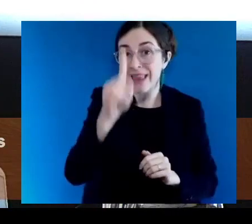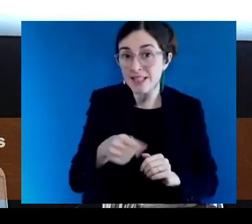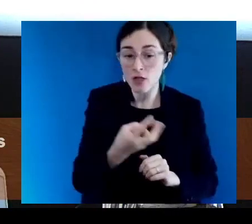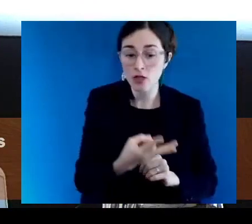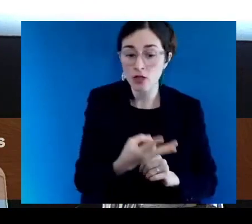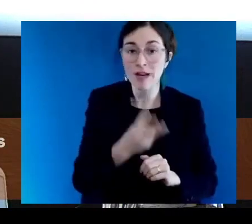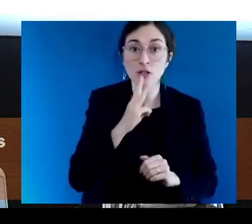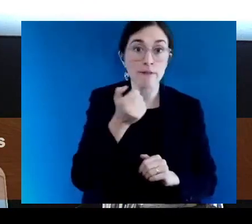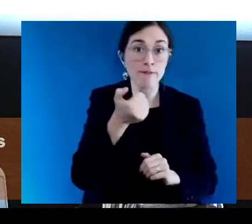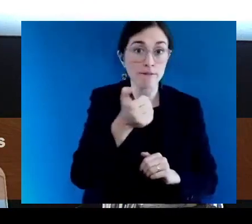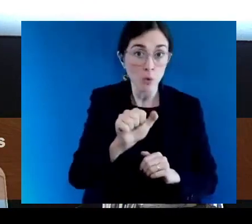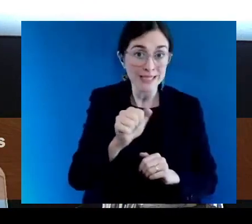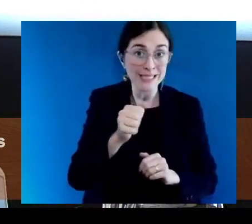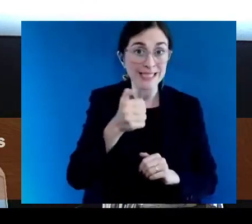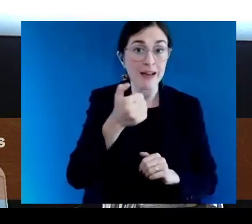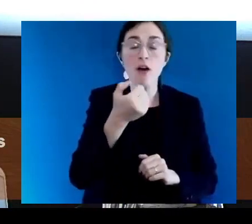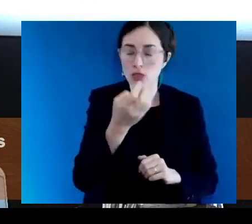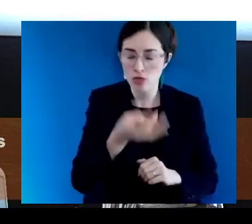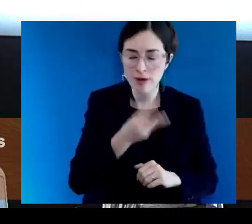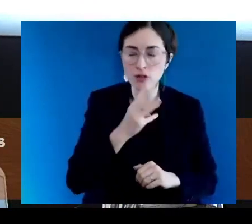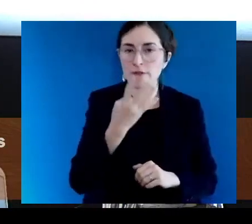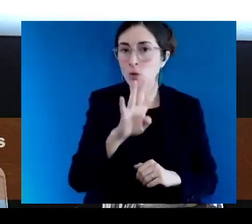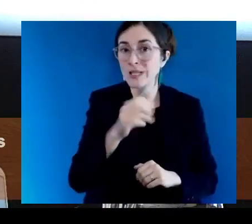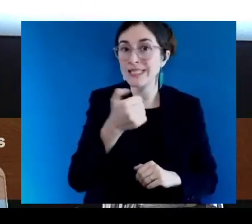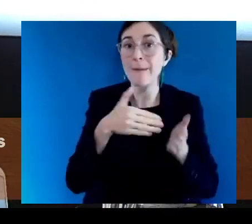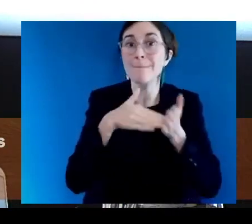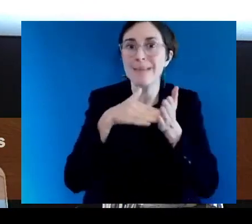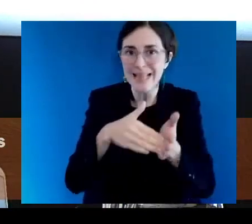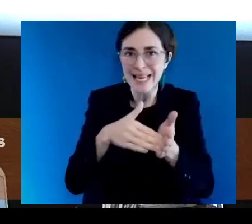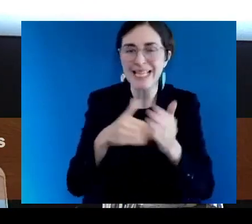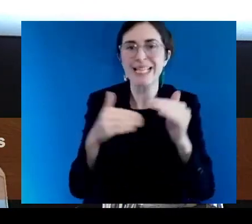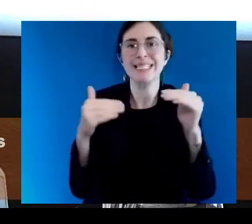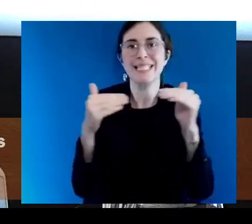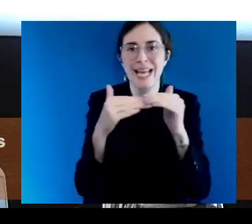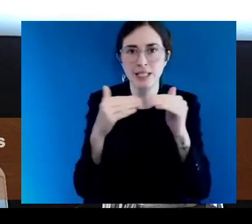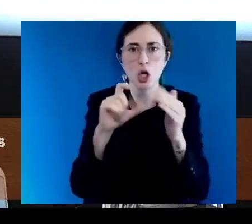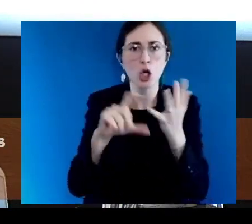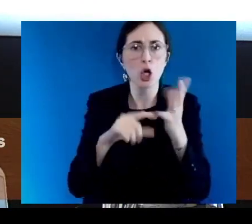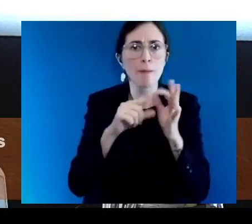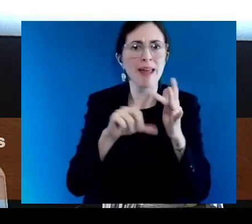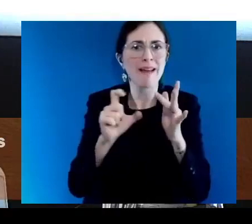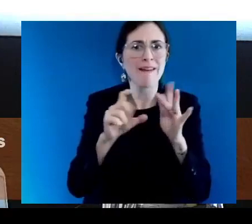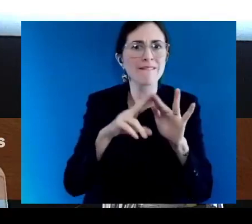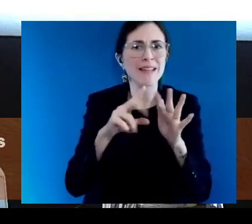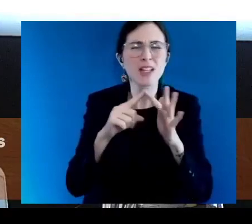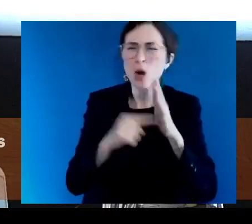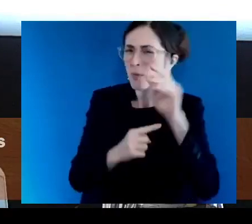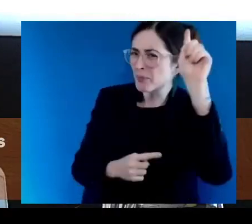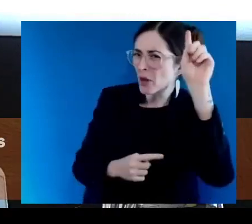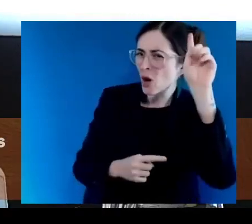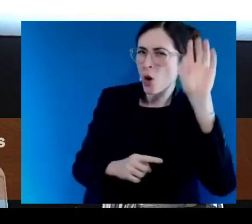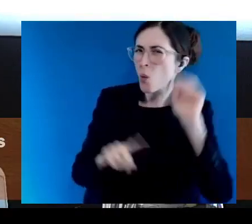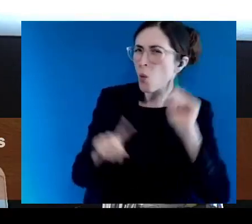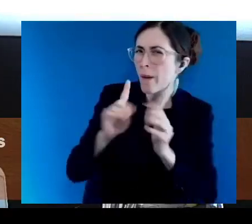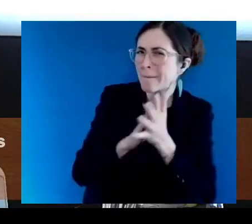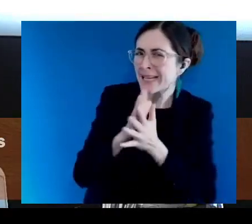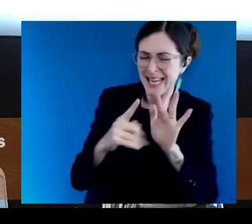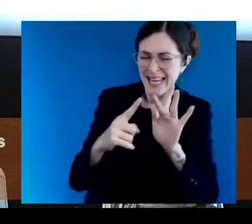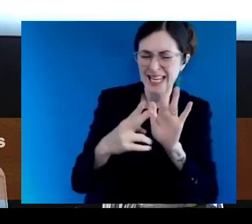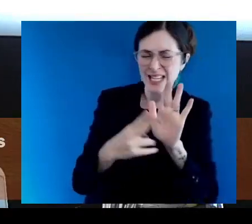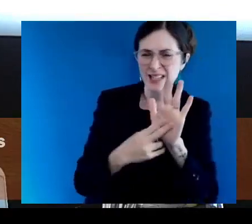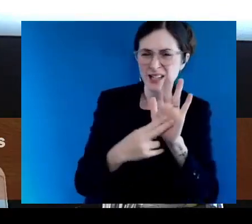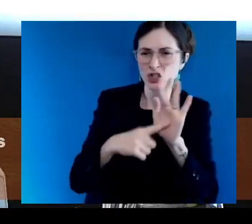159,346 million standard cubic feet. What is injected? Gas